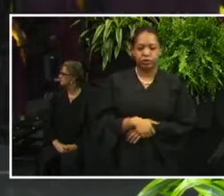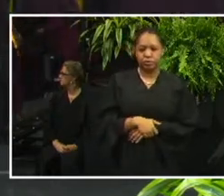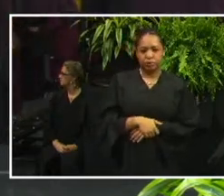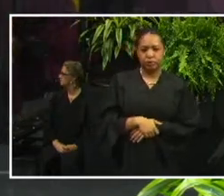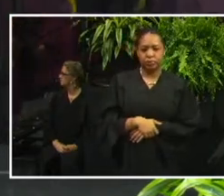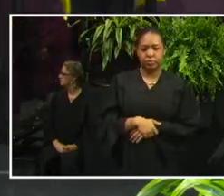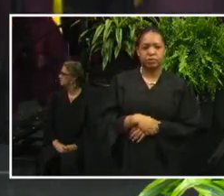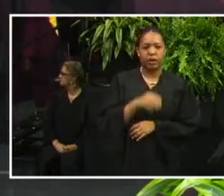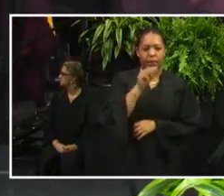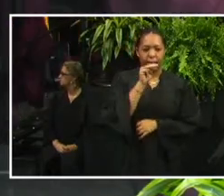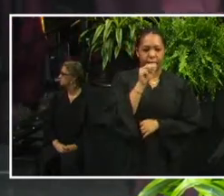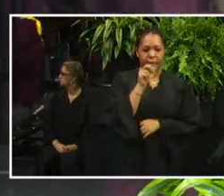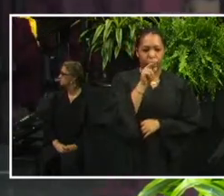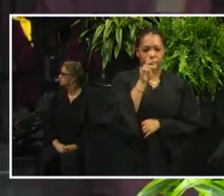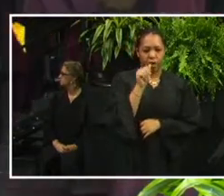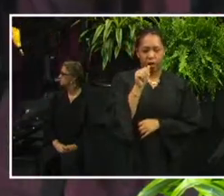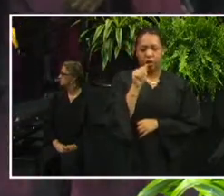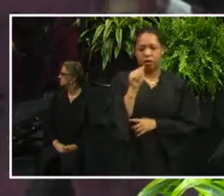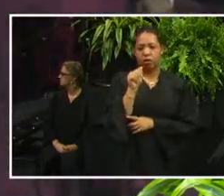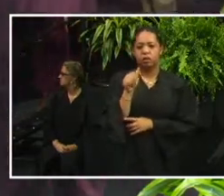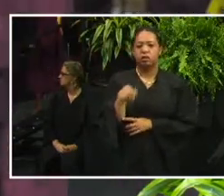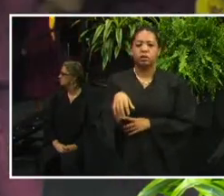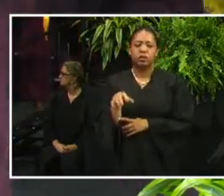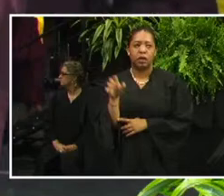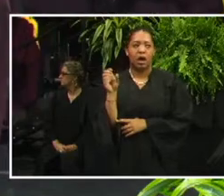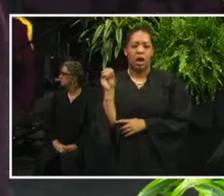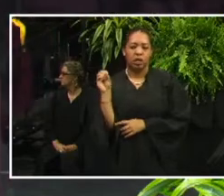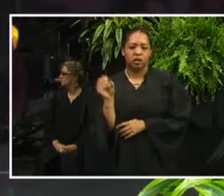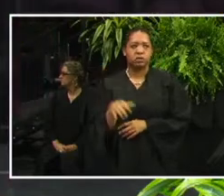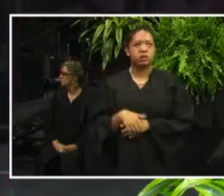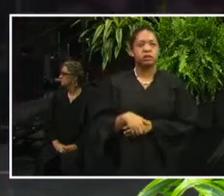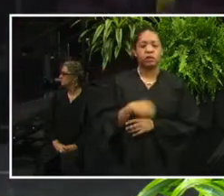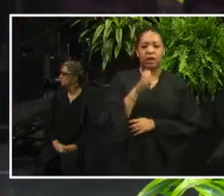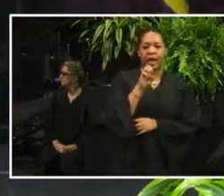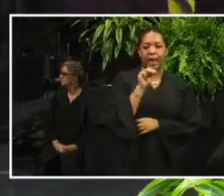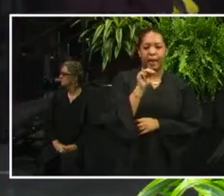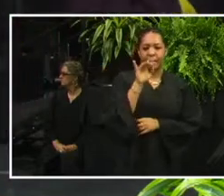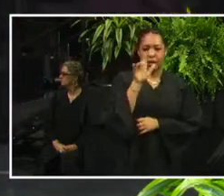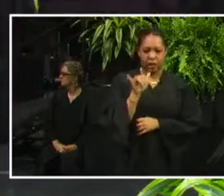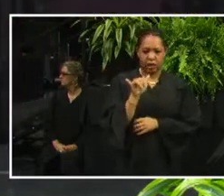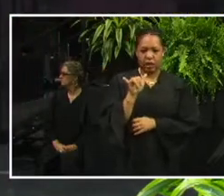Manuel Alexander Arias. Emily Marie Austin.